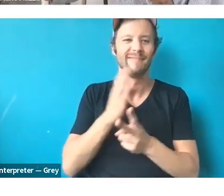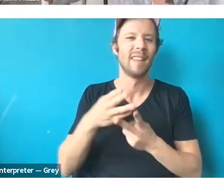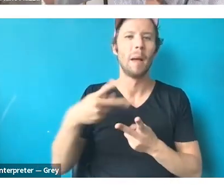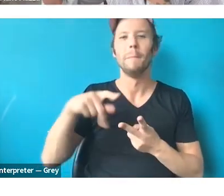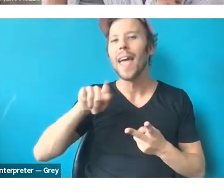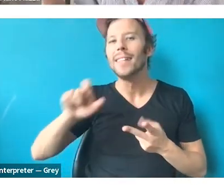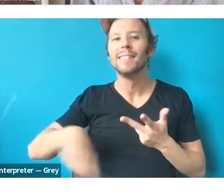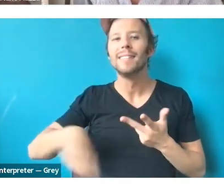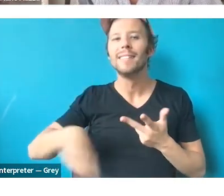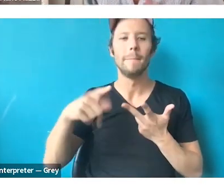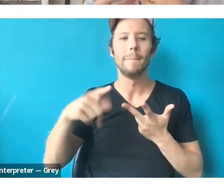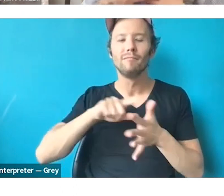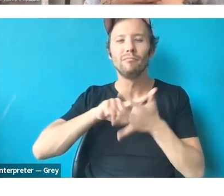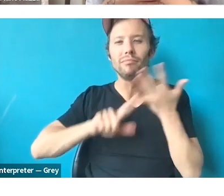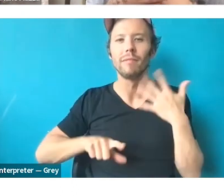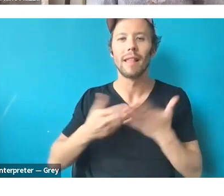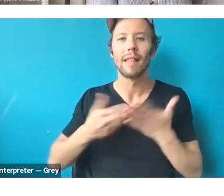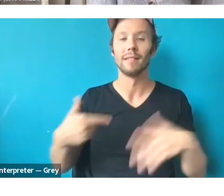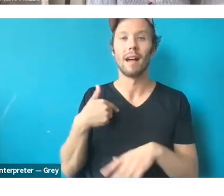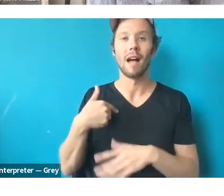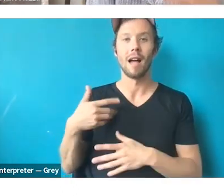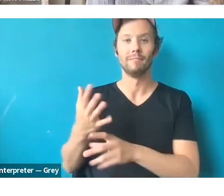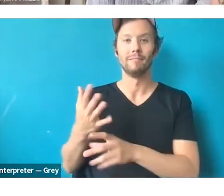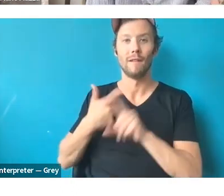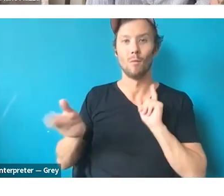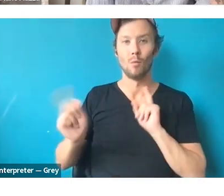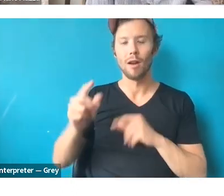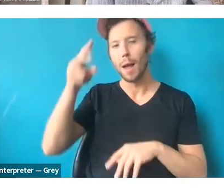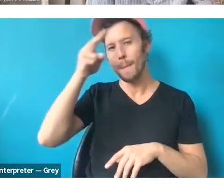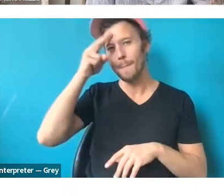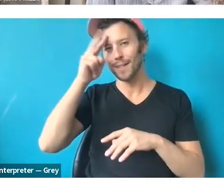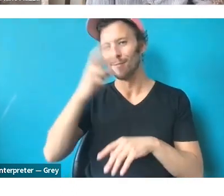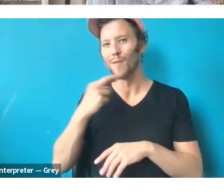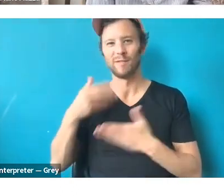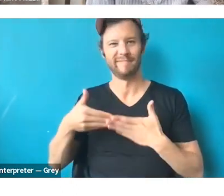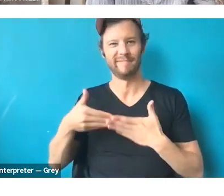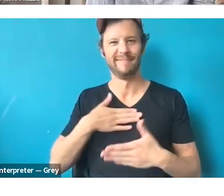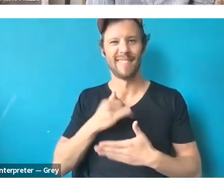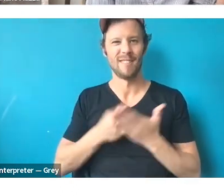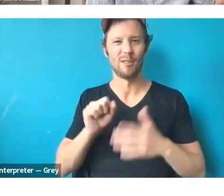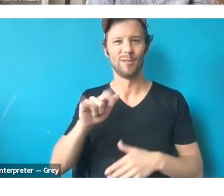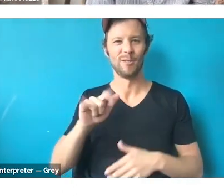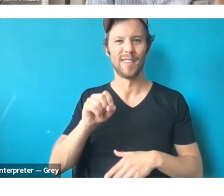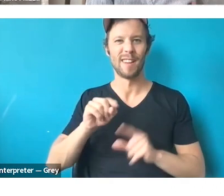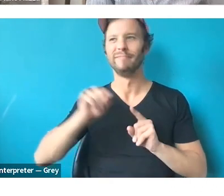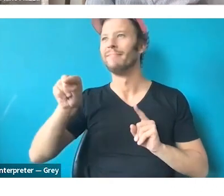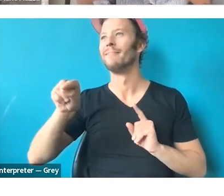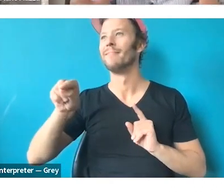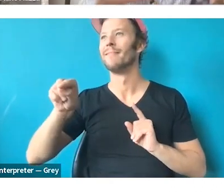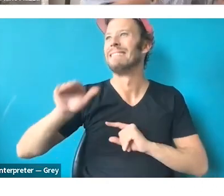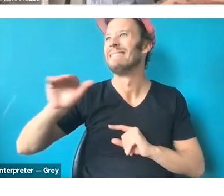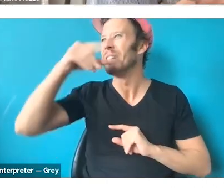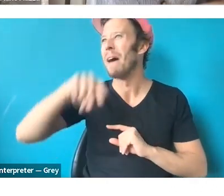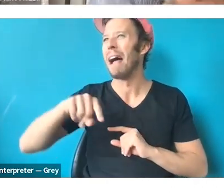Mexican restaurant near my studio. And at first, when I told them what I was doing, they were like, "Are you crazy? Are you crazy? Like, oh, what?" And